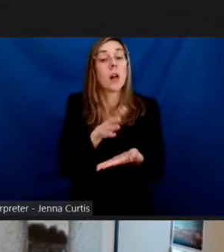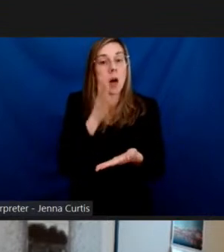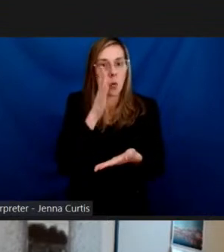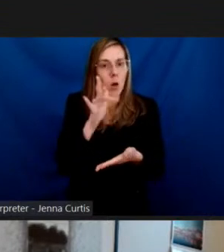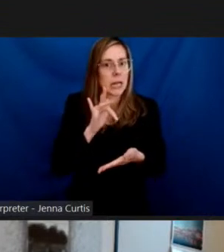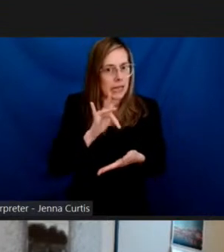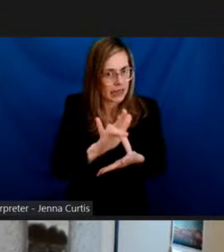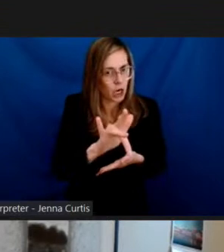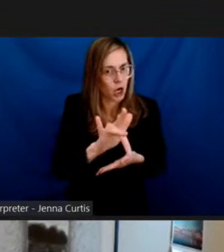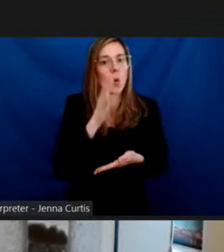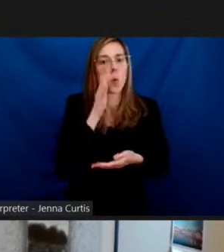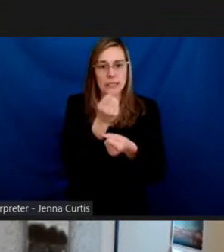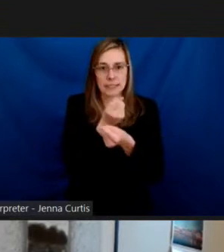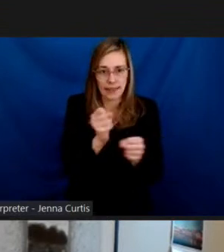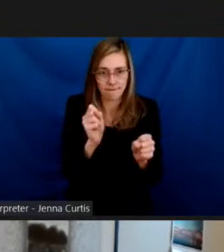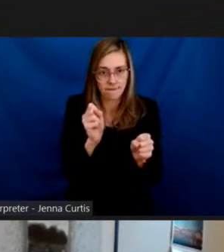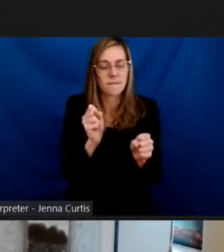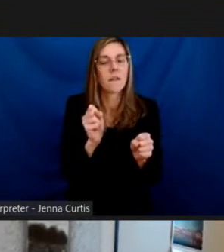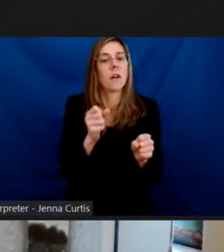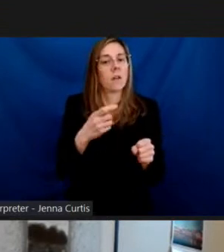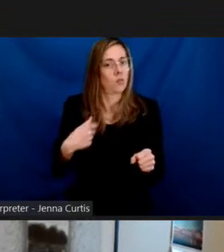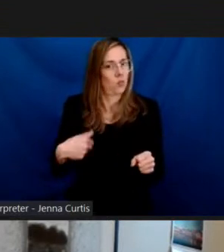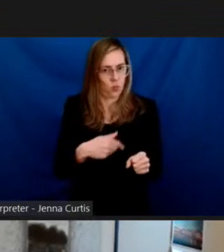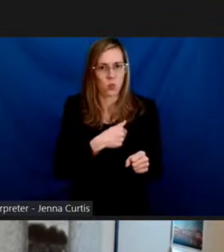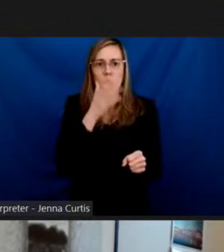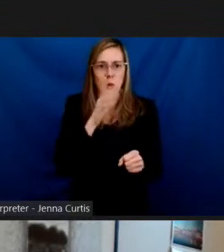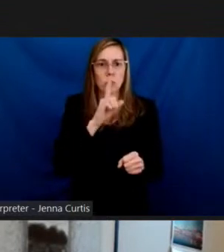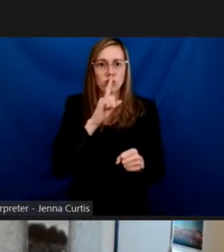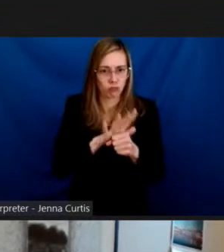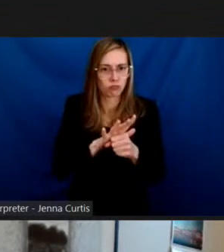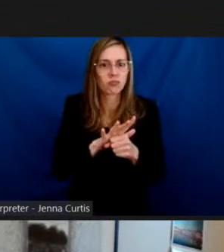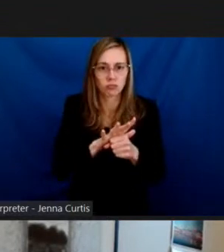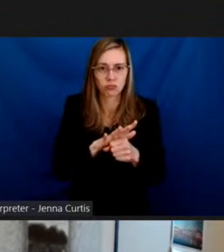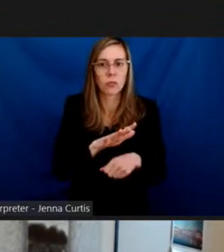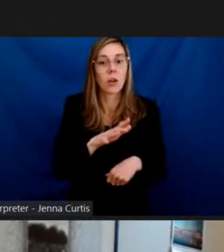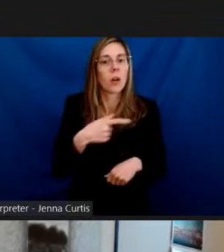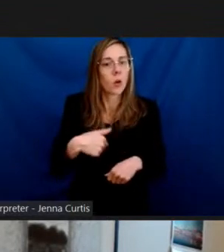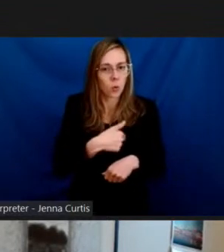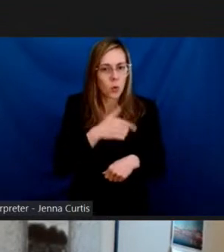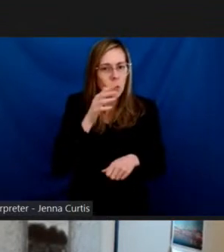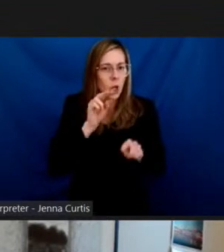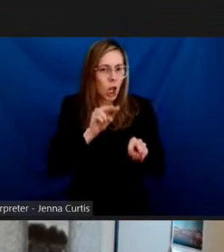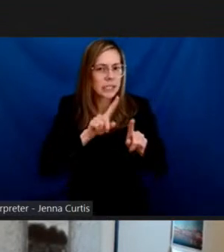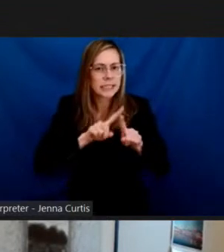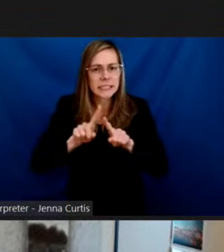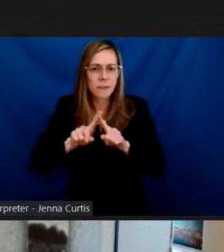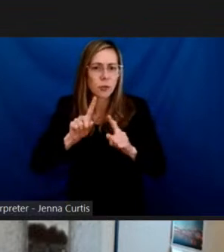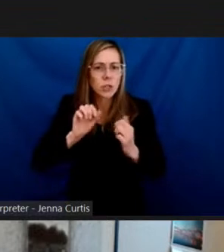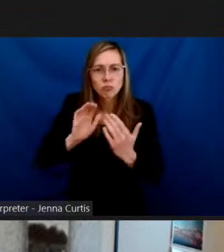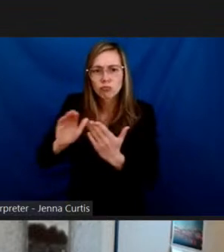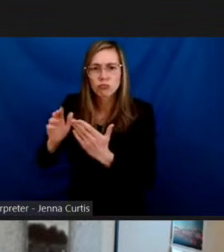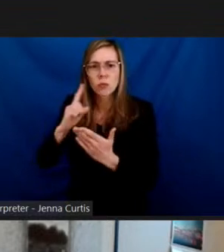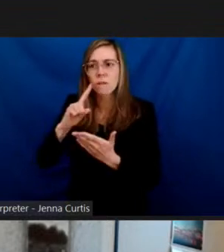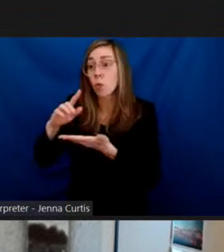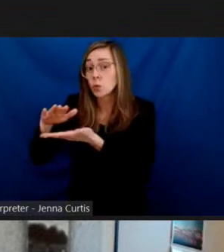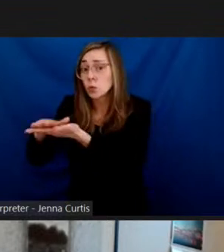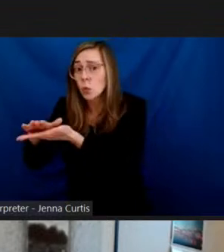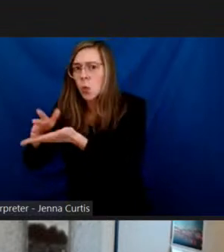and it has to be safe. We're willing to look at different strategies with both the school and the community. It could